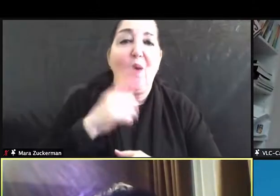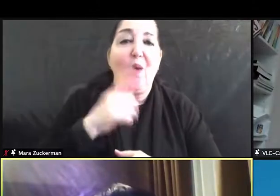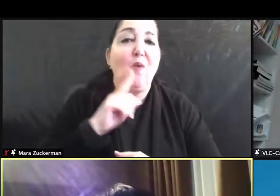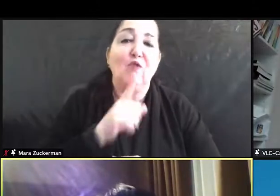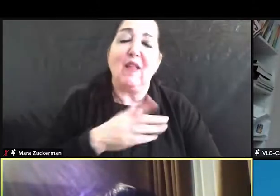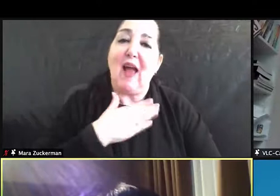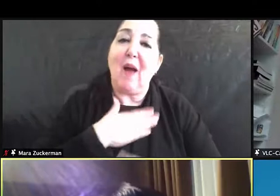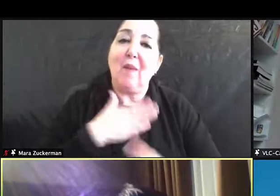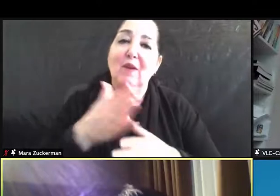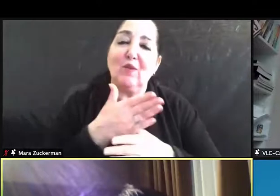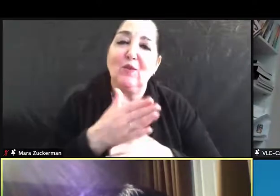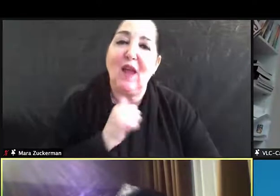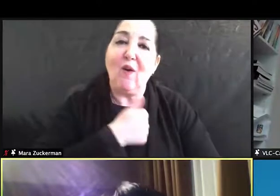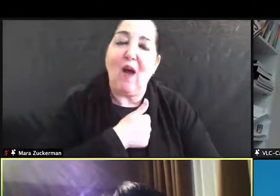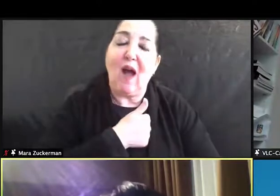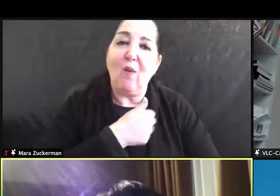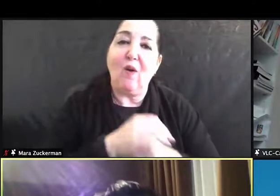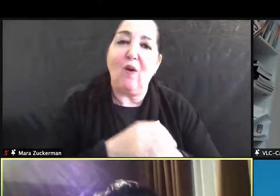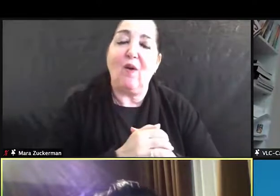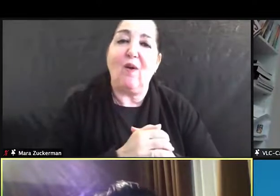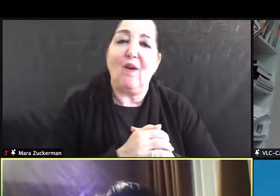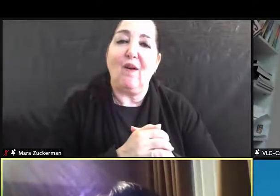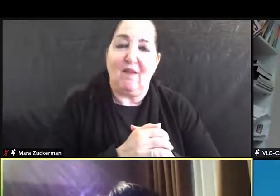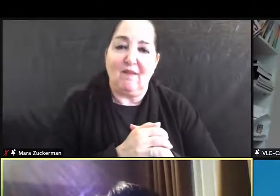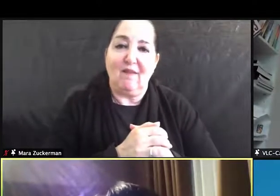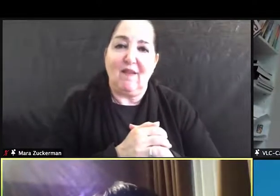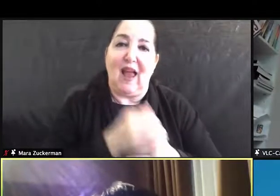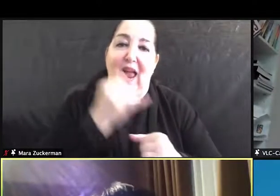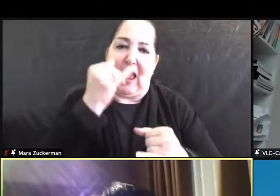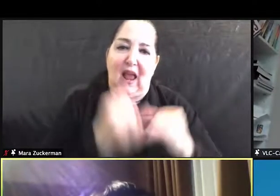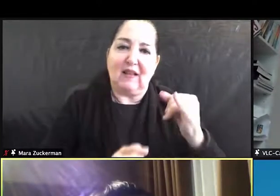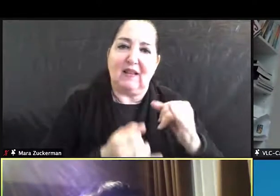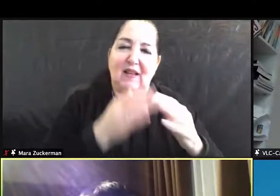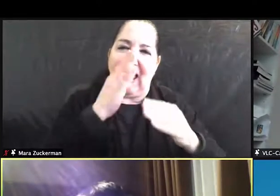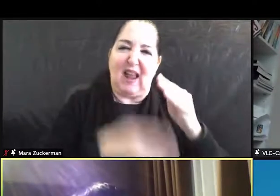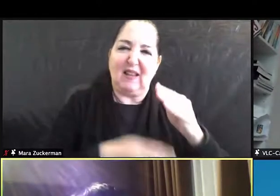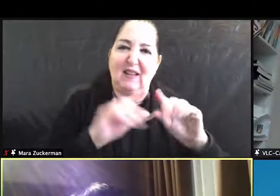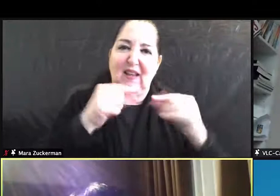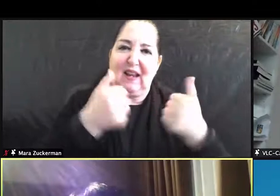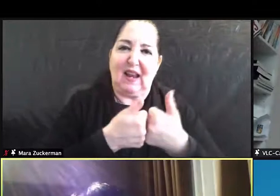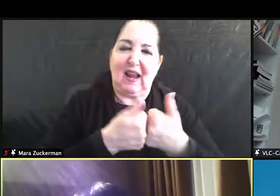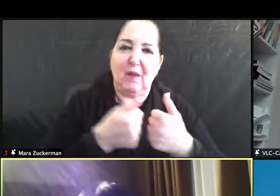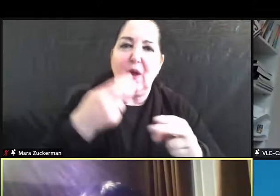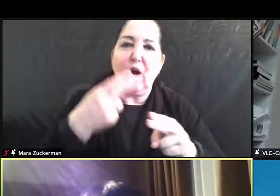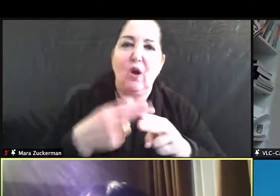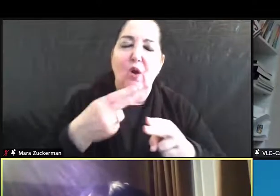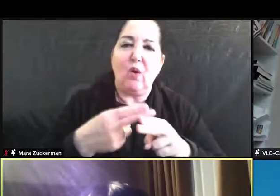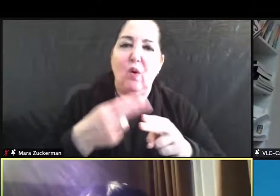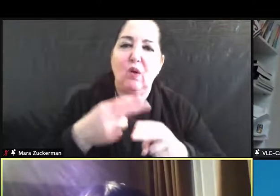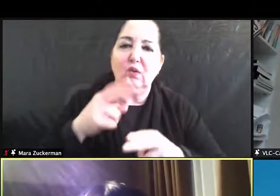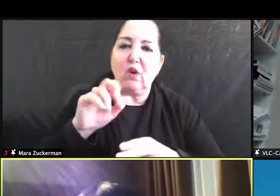with you our module and game from Good School. It's called Curator Collective. It's derived from